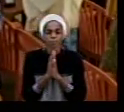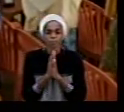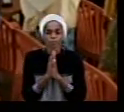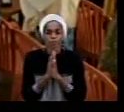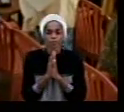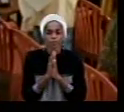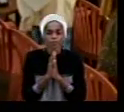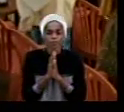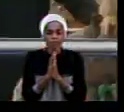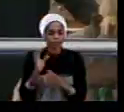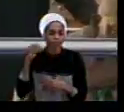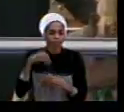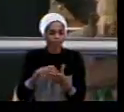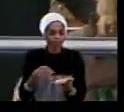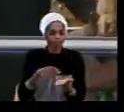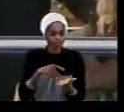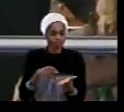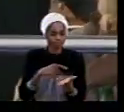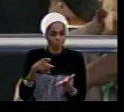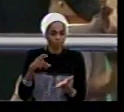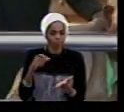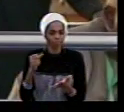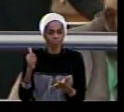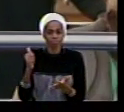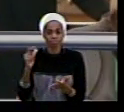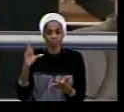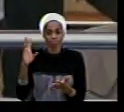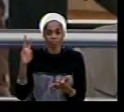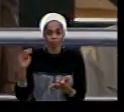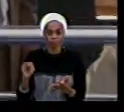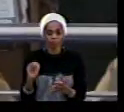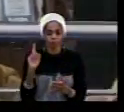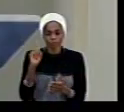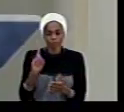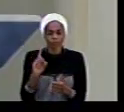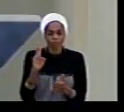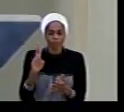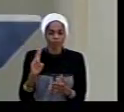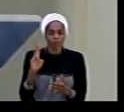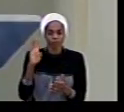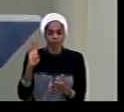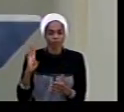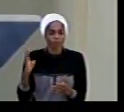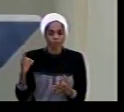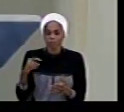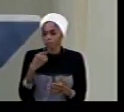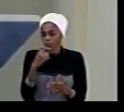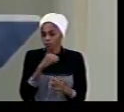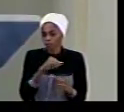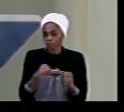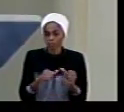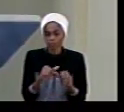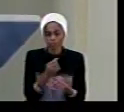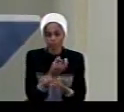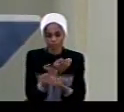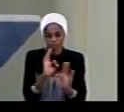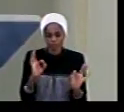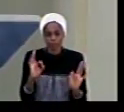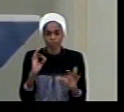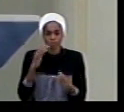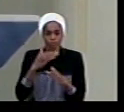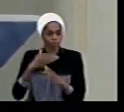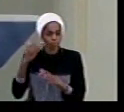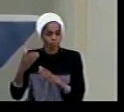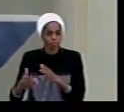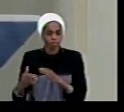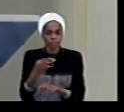In Psalm 124, we're talking about freedom, total